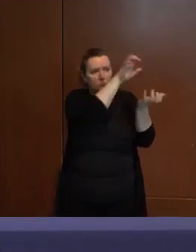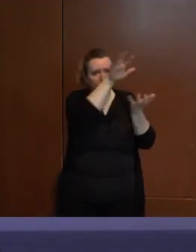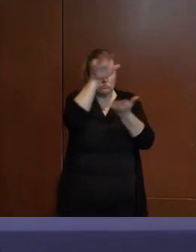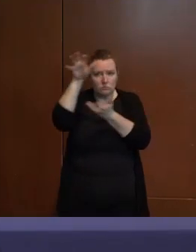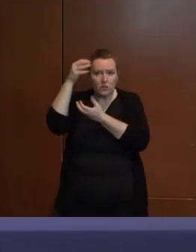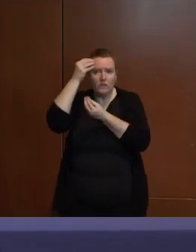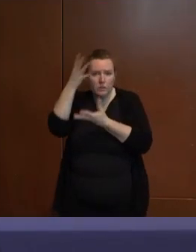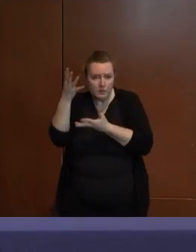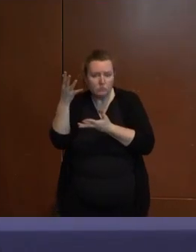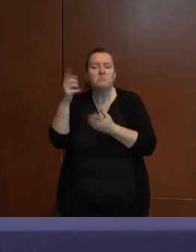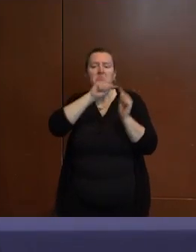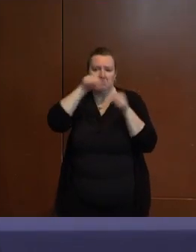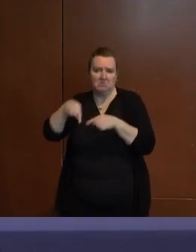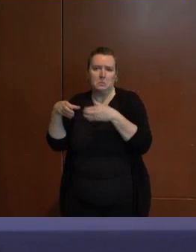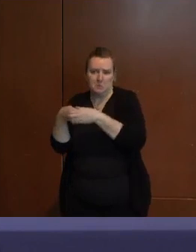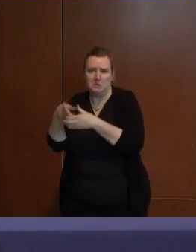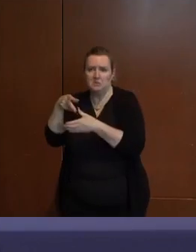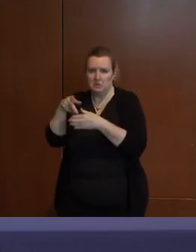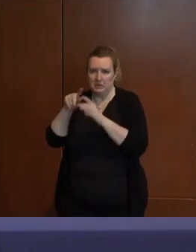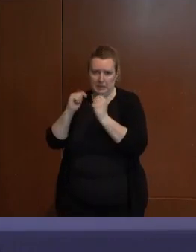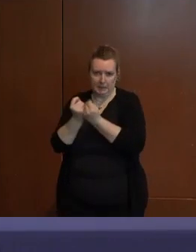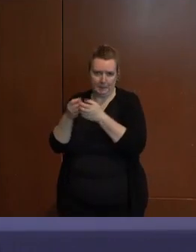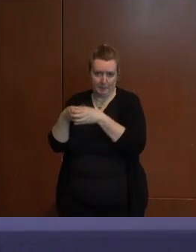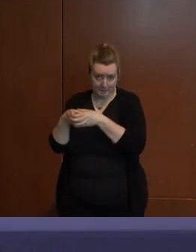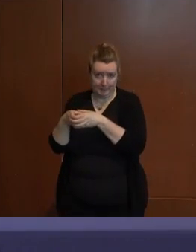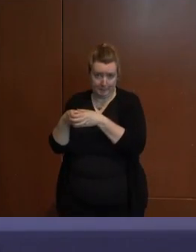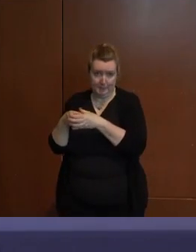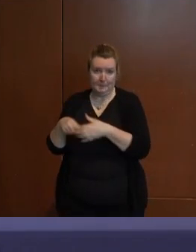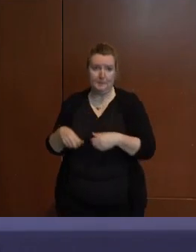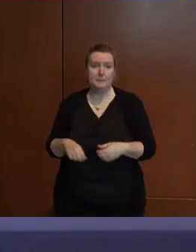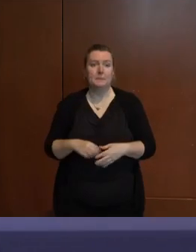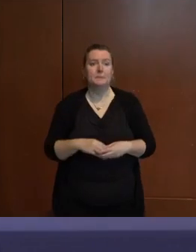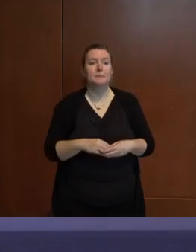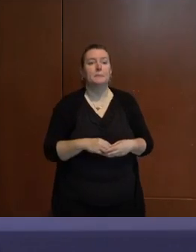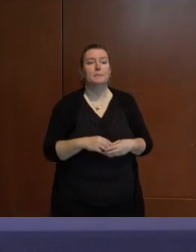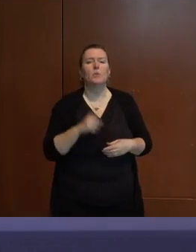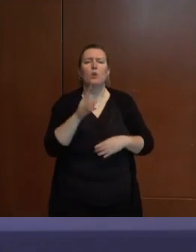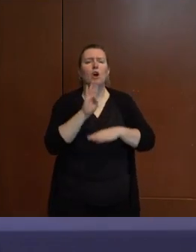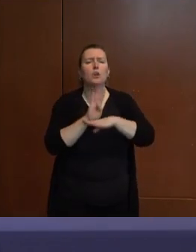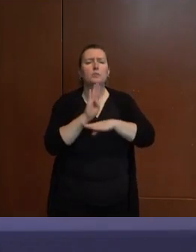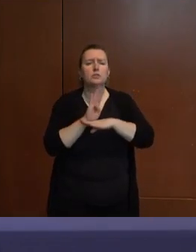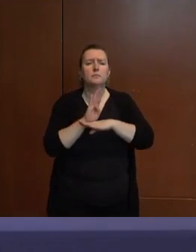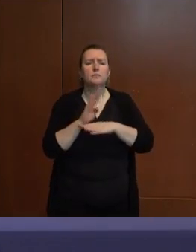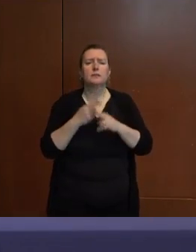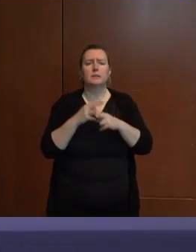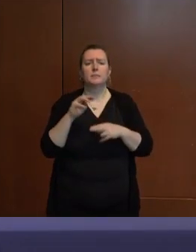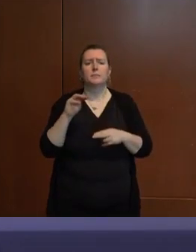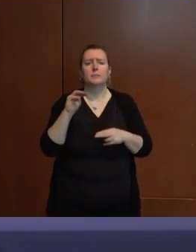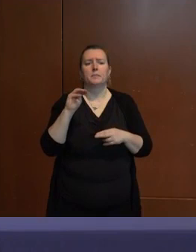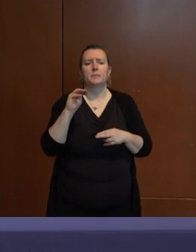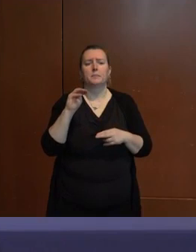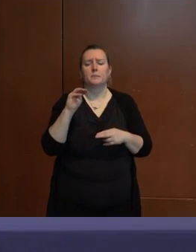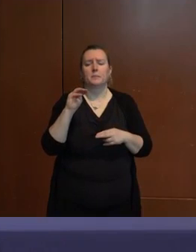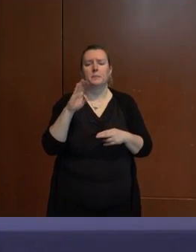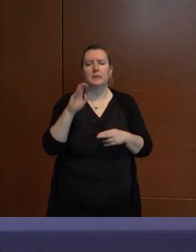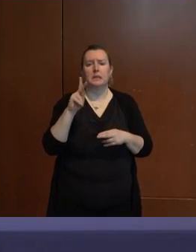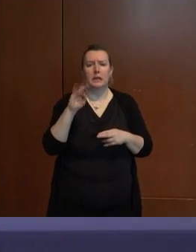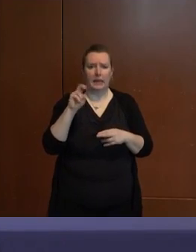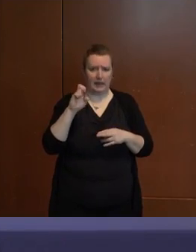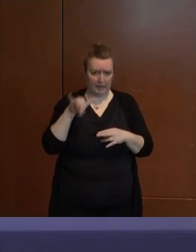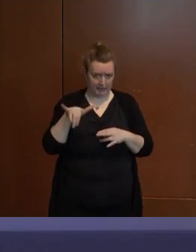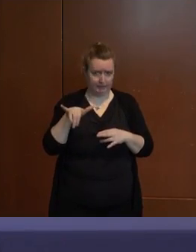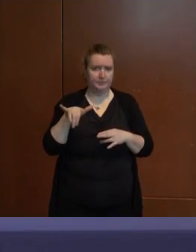they may be doing. McKinsey's a global firm that already helps us in different ways. That seems to me to be something that would help